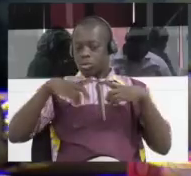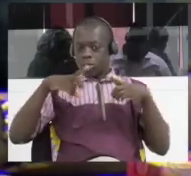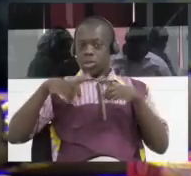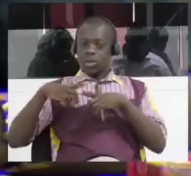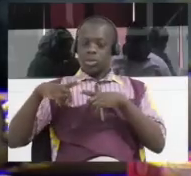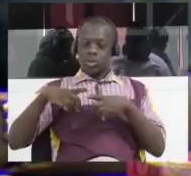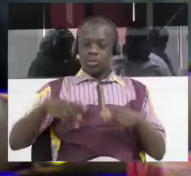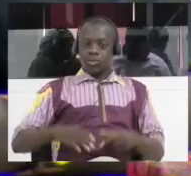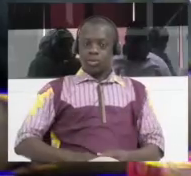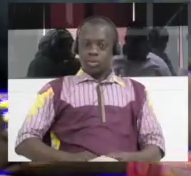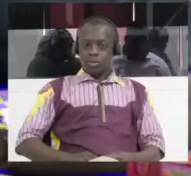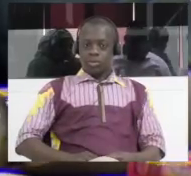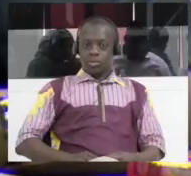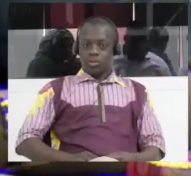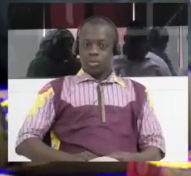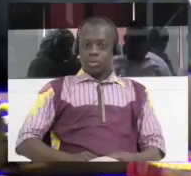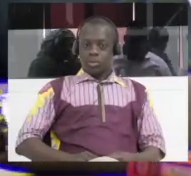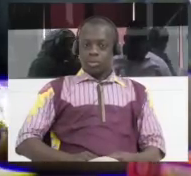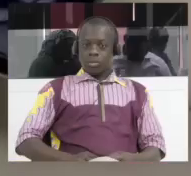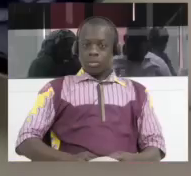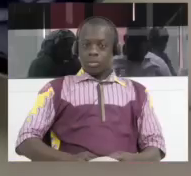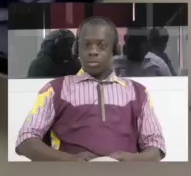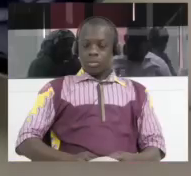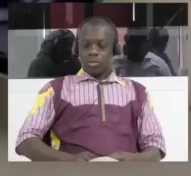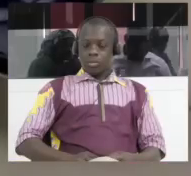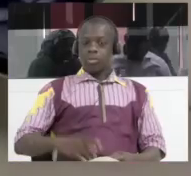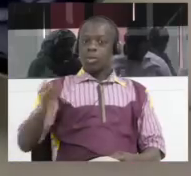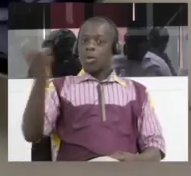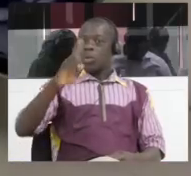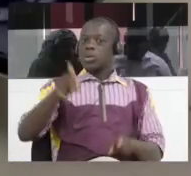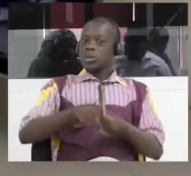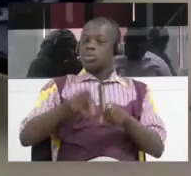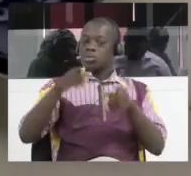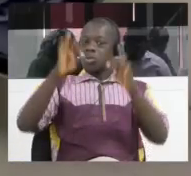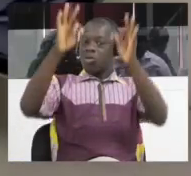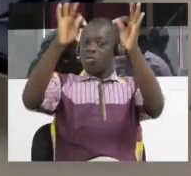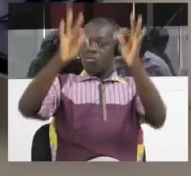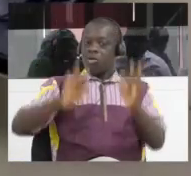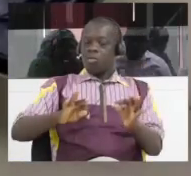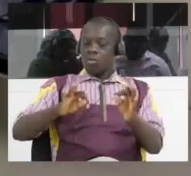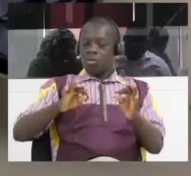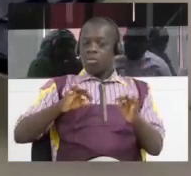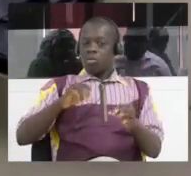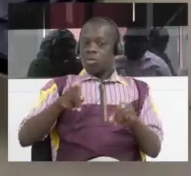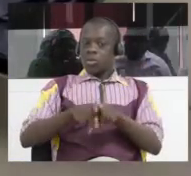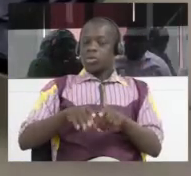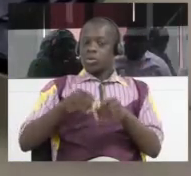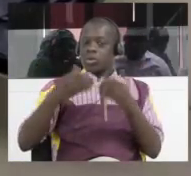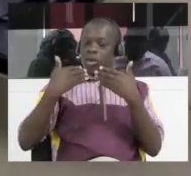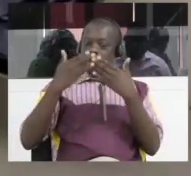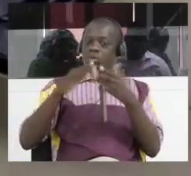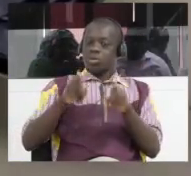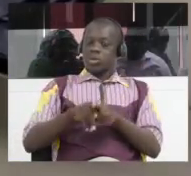in those preparations. And what was going to be the nature of this exercise, if you can tell